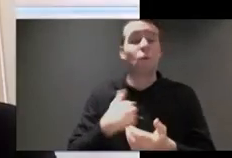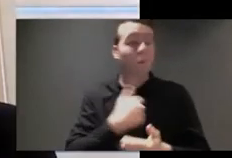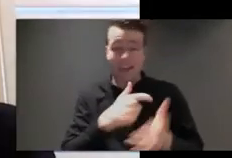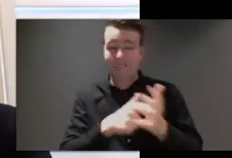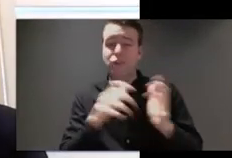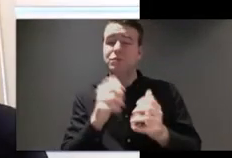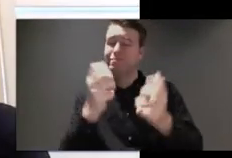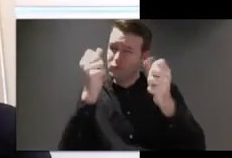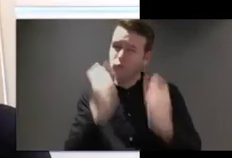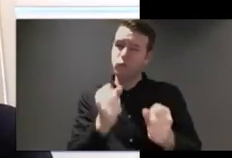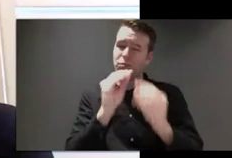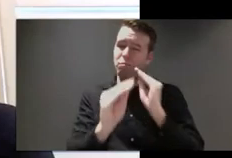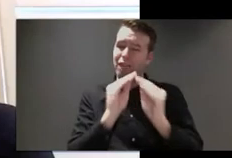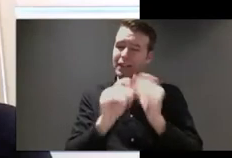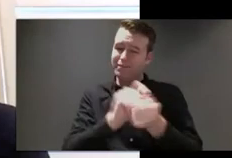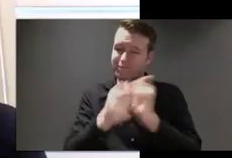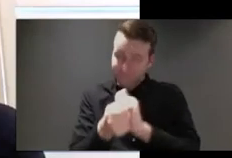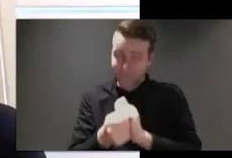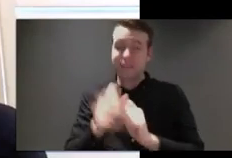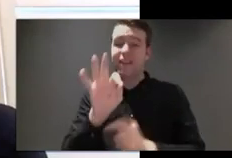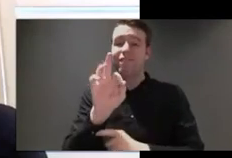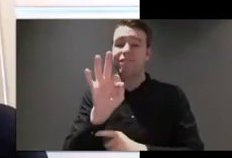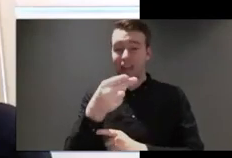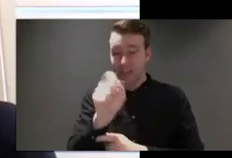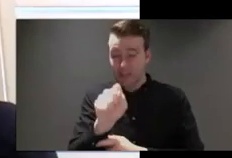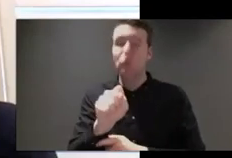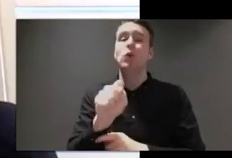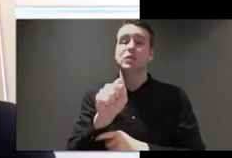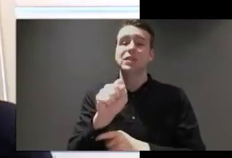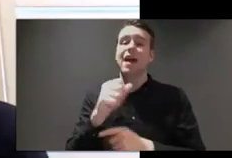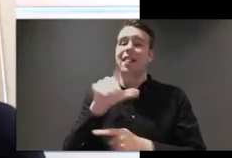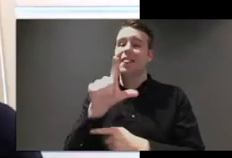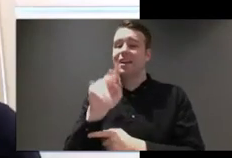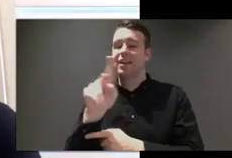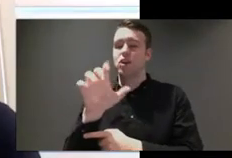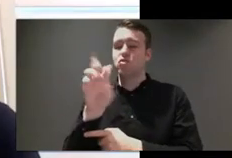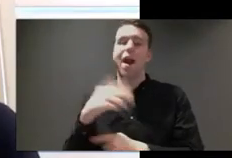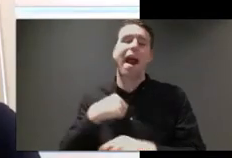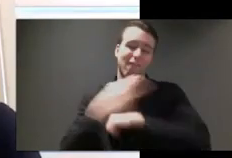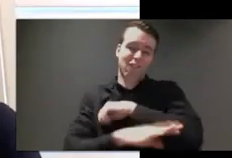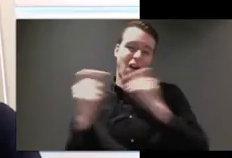heavy modification, Franklin's Link Crew still held their annual fall festival. In the 10 days